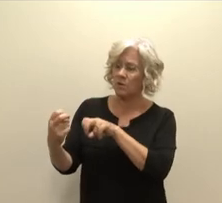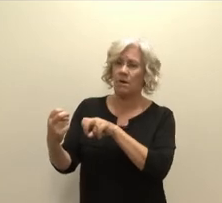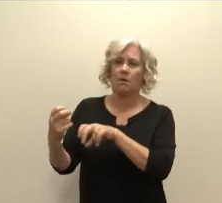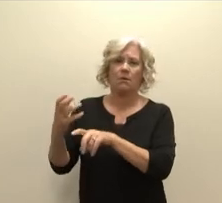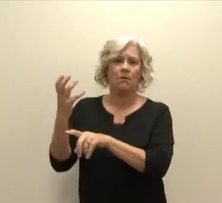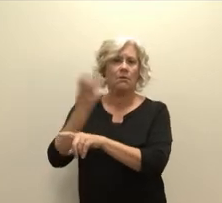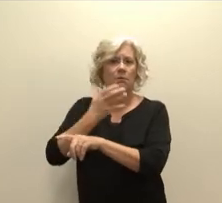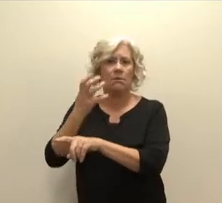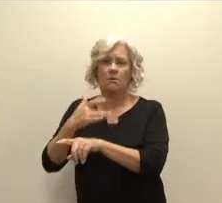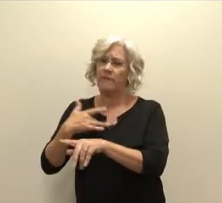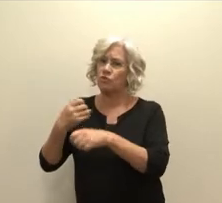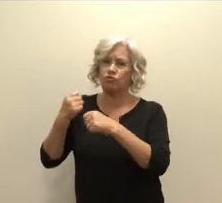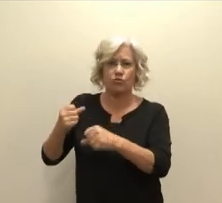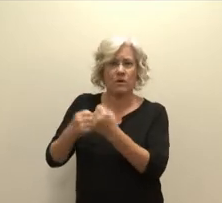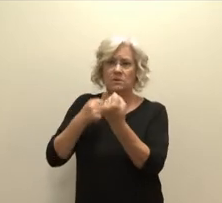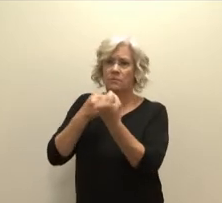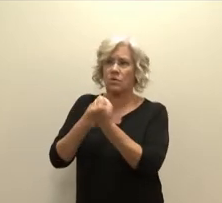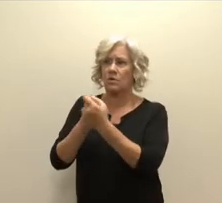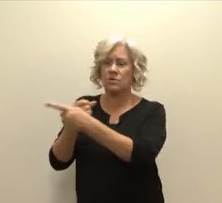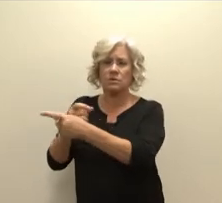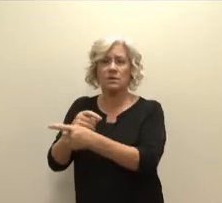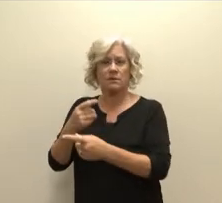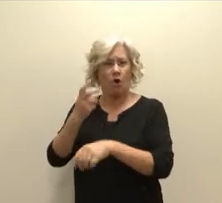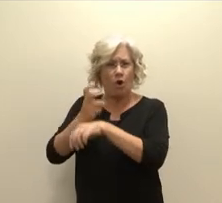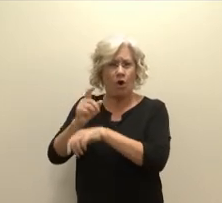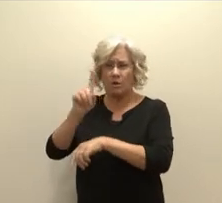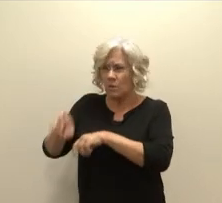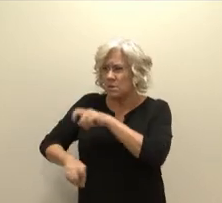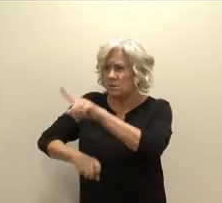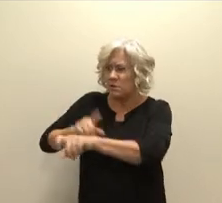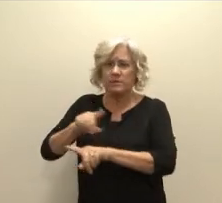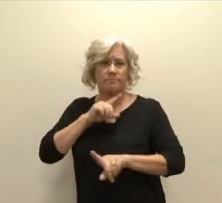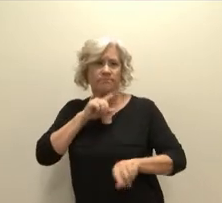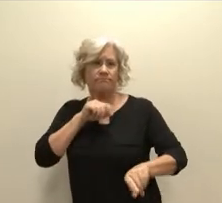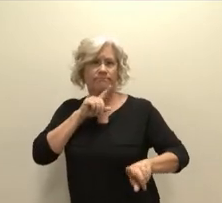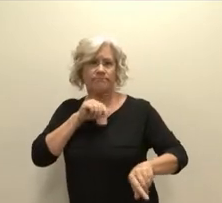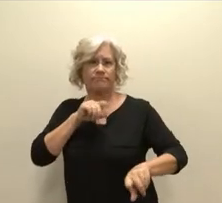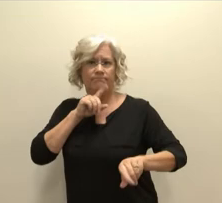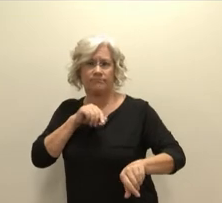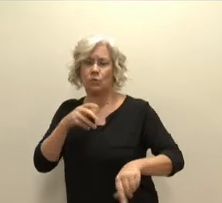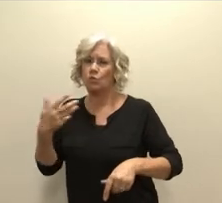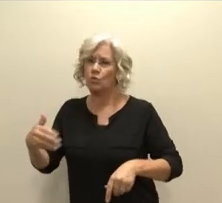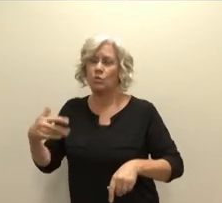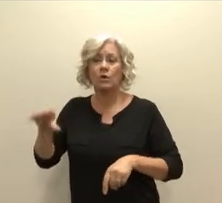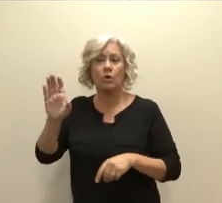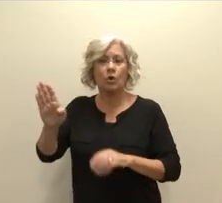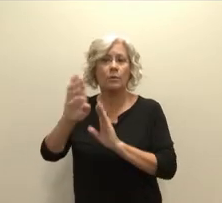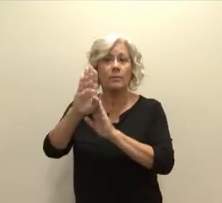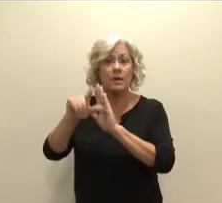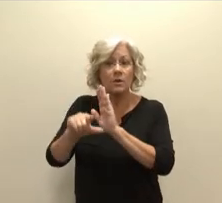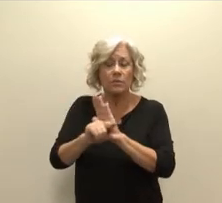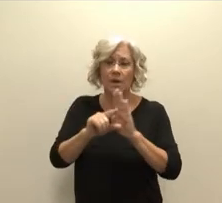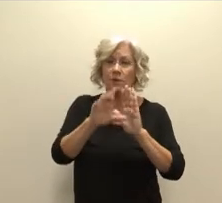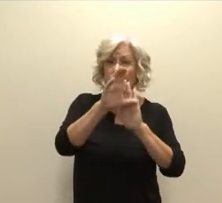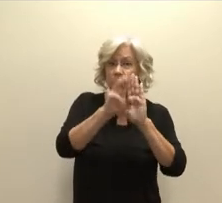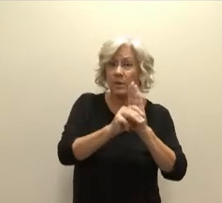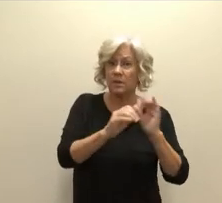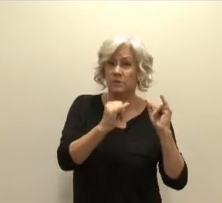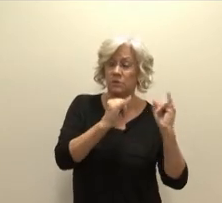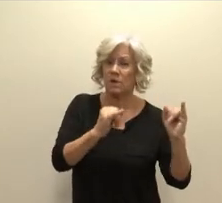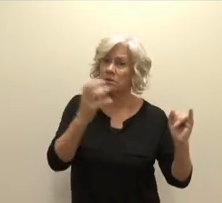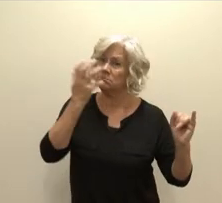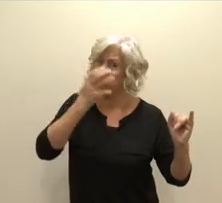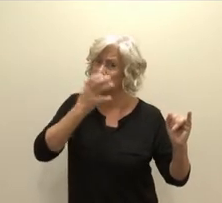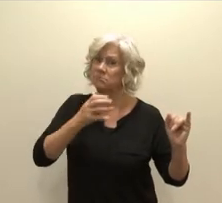think otherwise. She answered all the hard questions that were posed to her. She has a strong background in curriculum and instruction, and I think given some